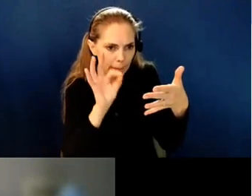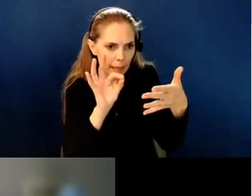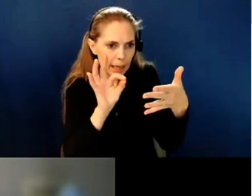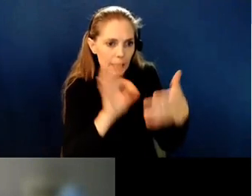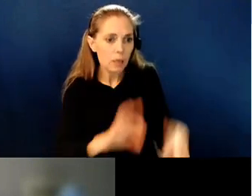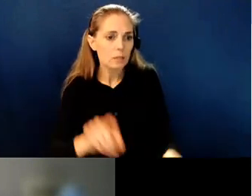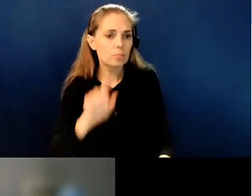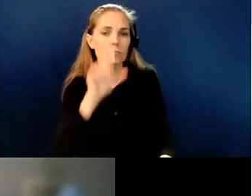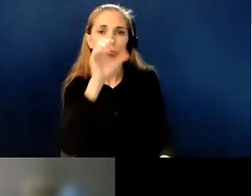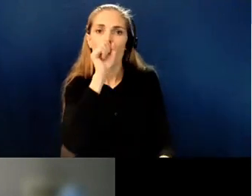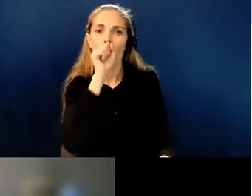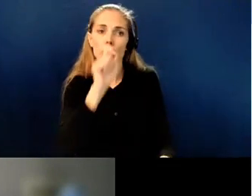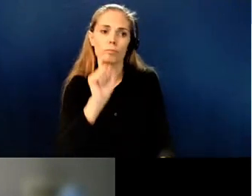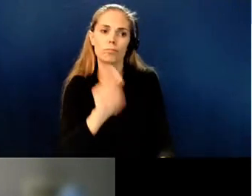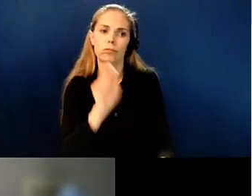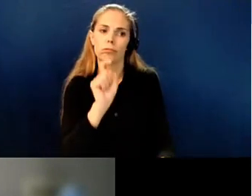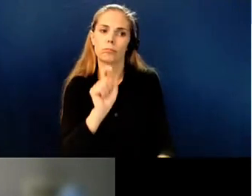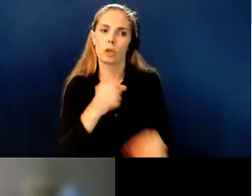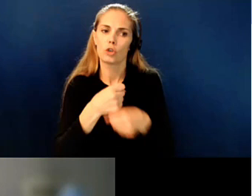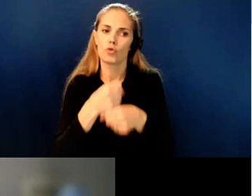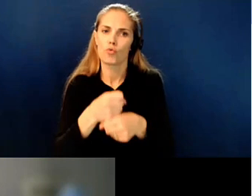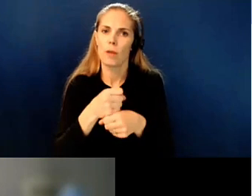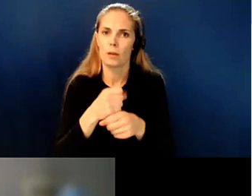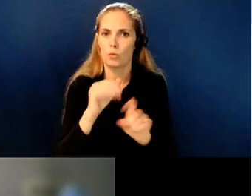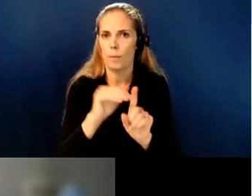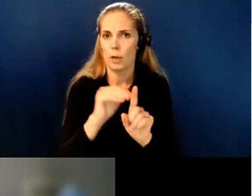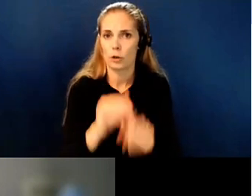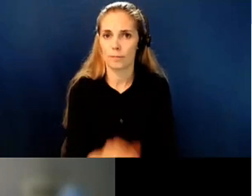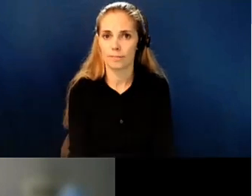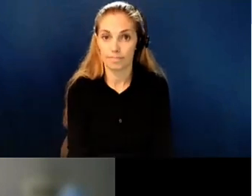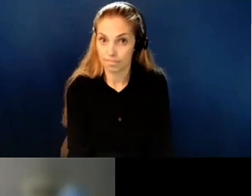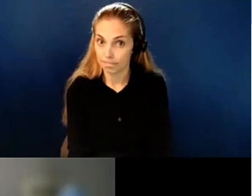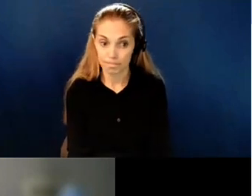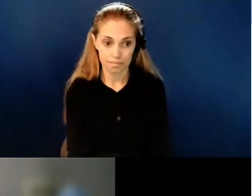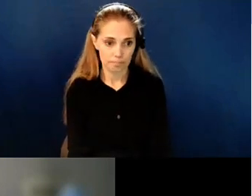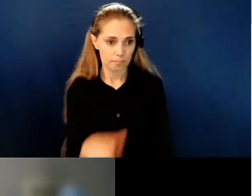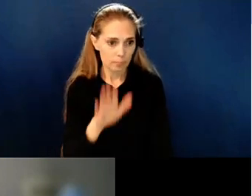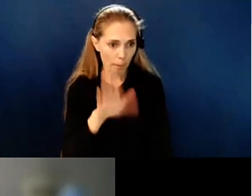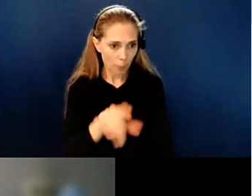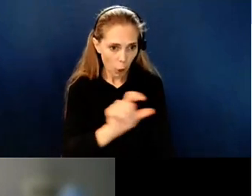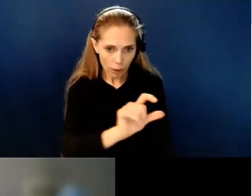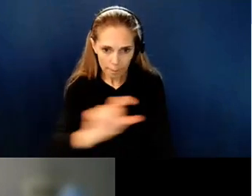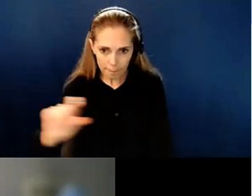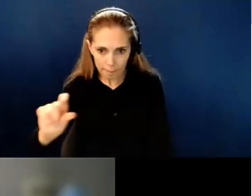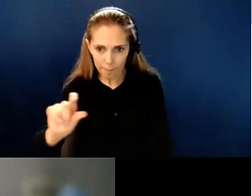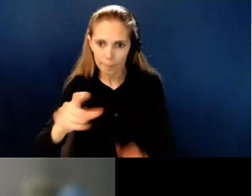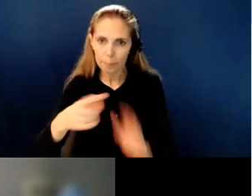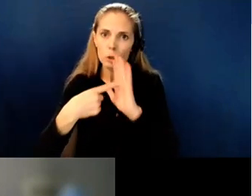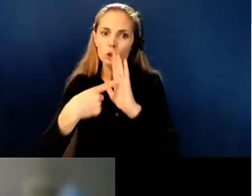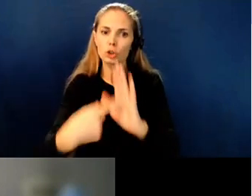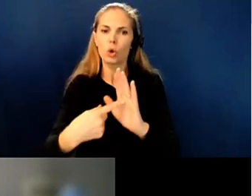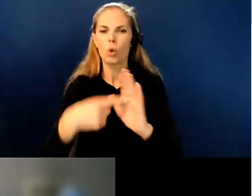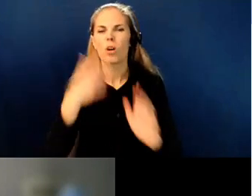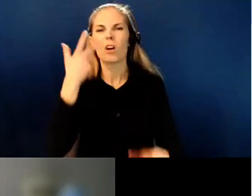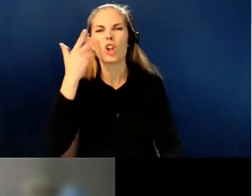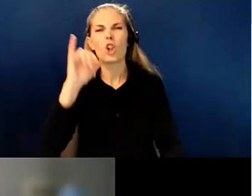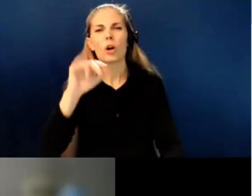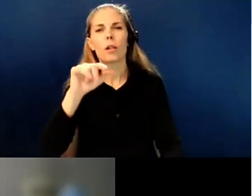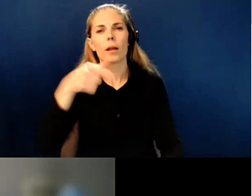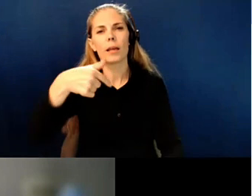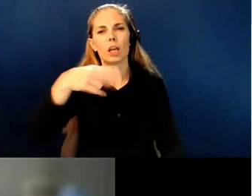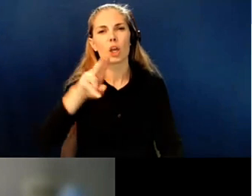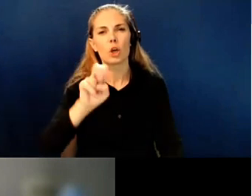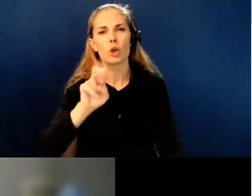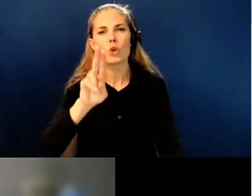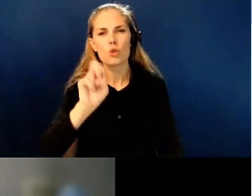reminder. And basically that's it. We see a status here. This just means this is basically in a queue, ready to go. And we just